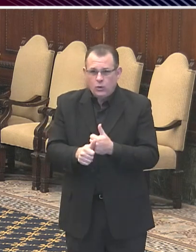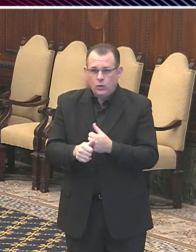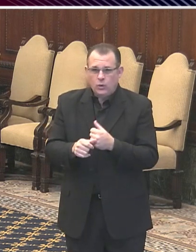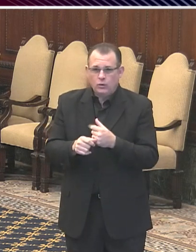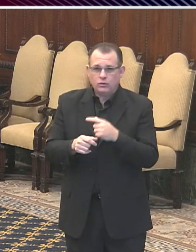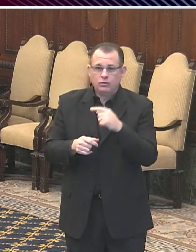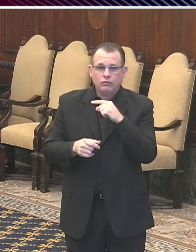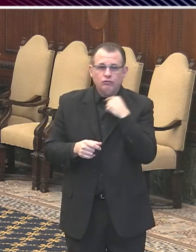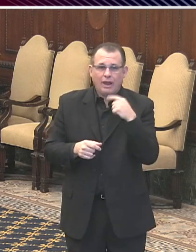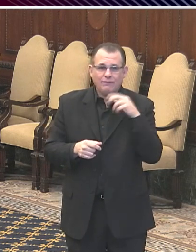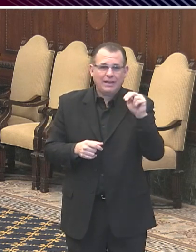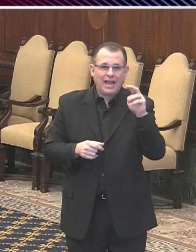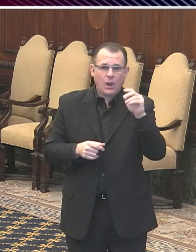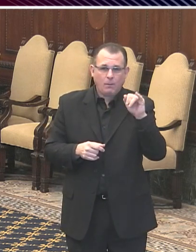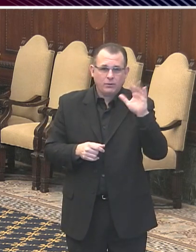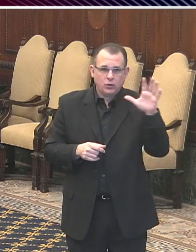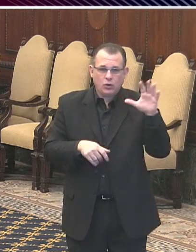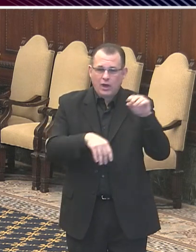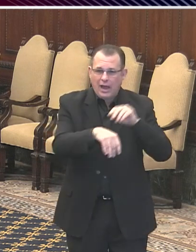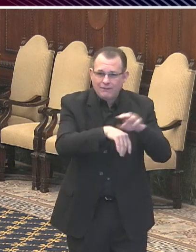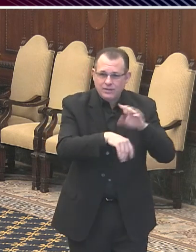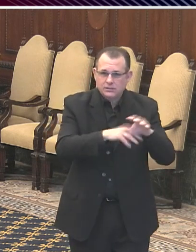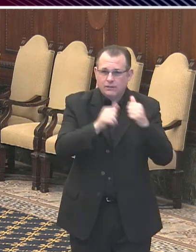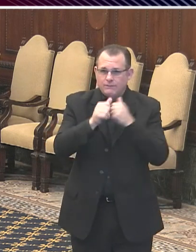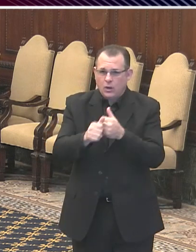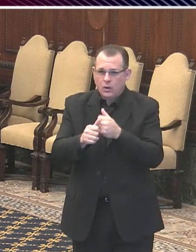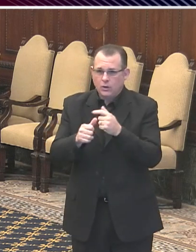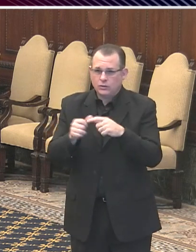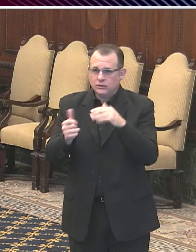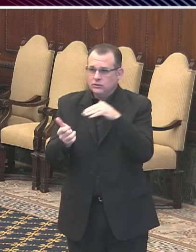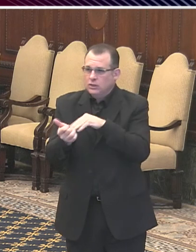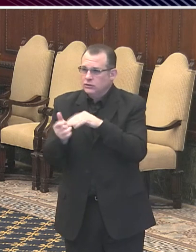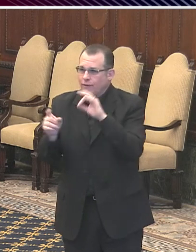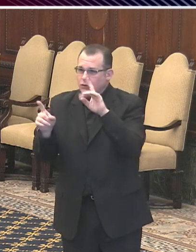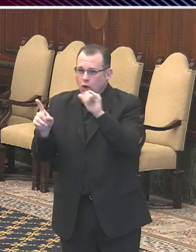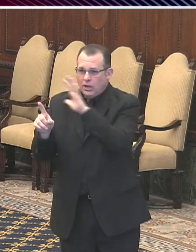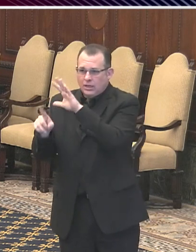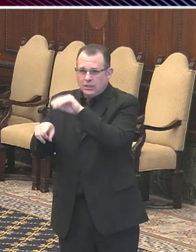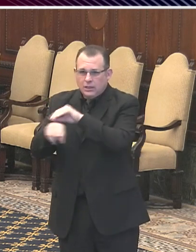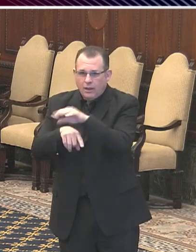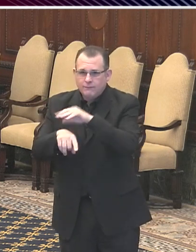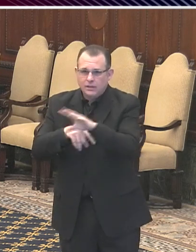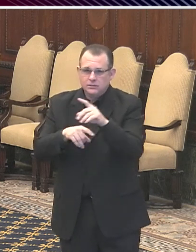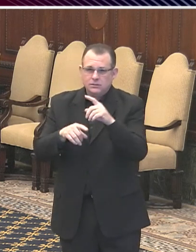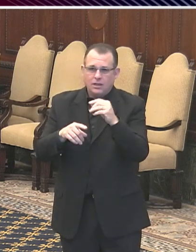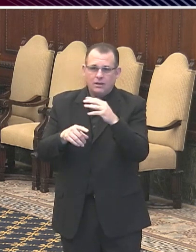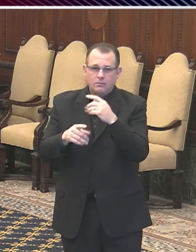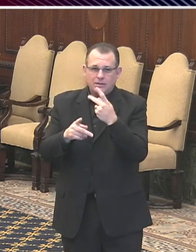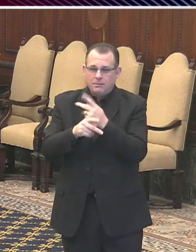Dr. Farley's advice to keep their parishioners and their family members safe in this time of crisis.